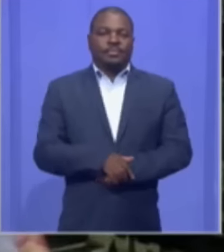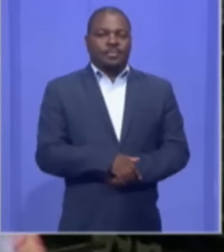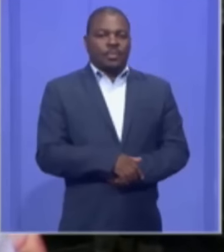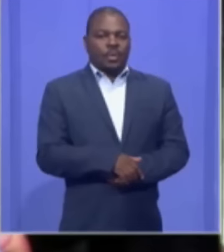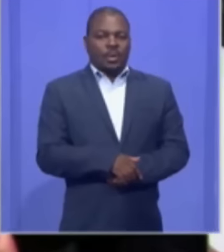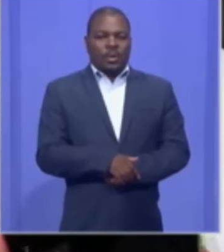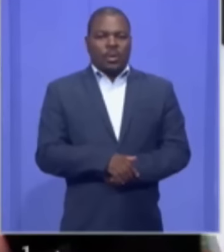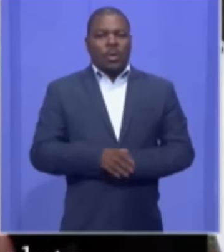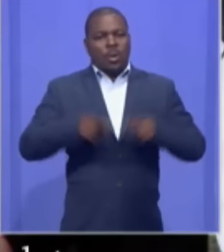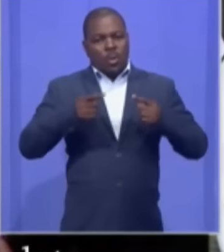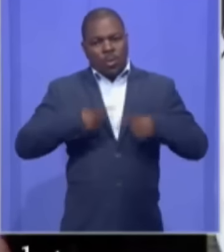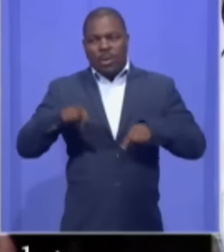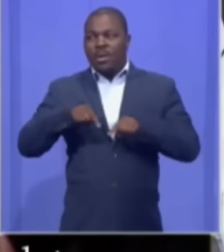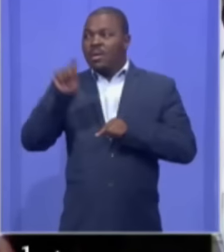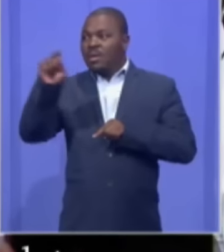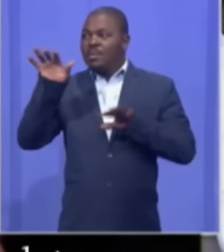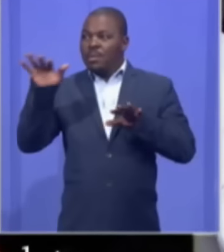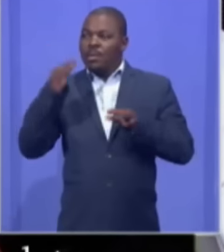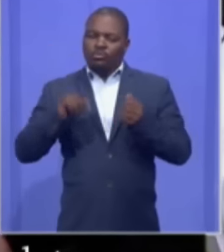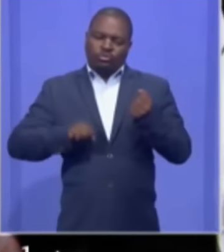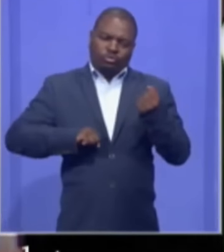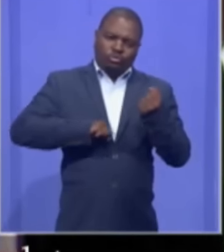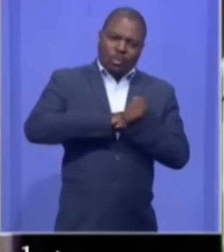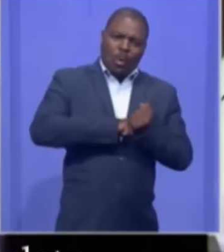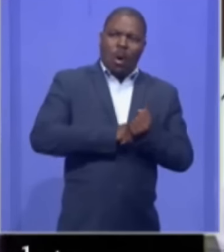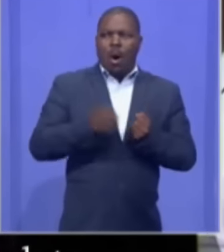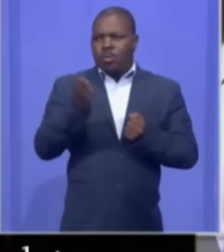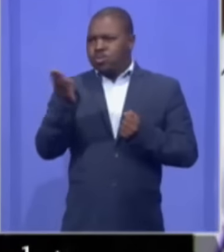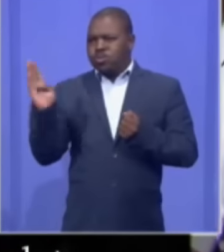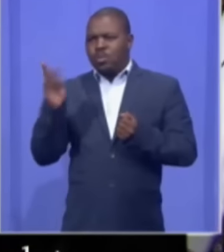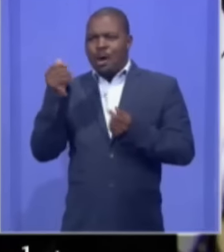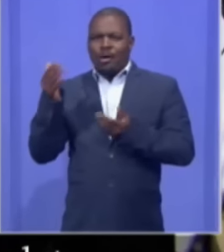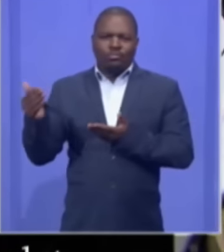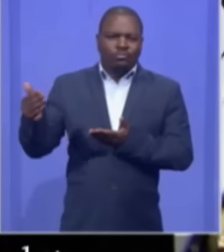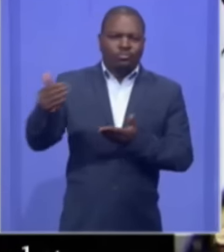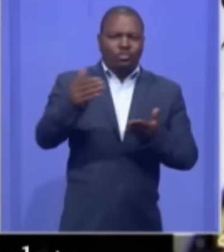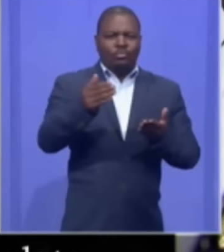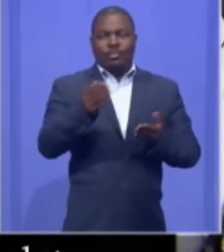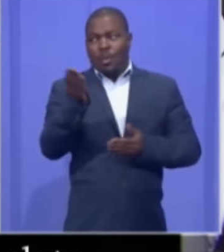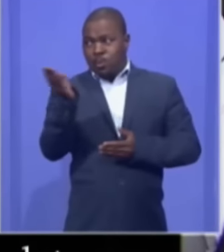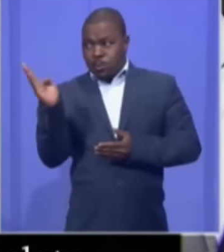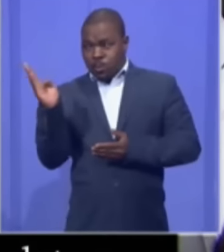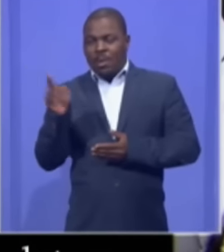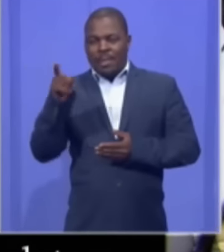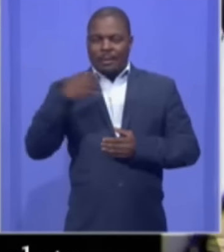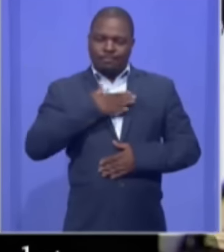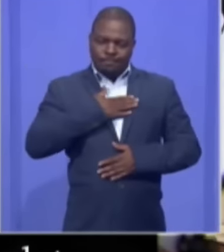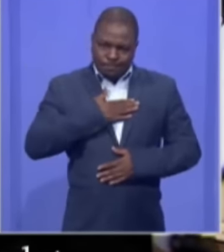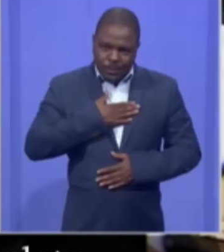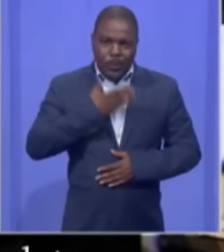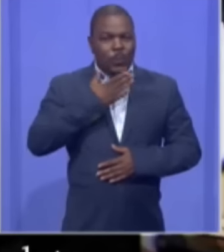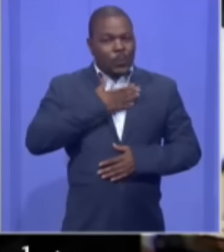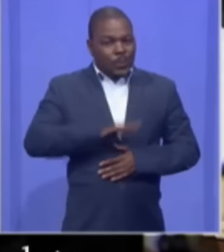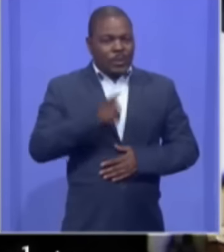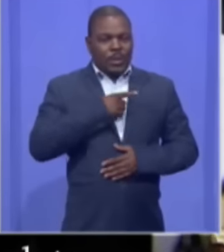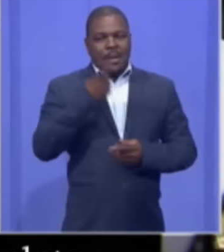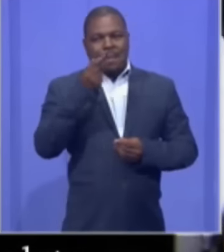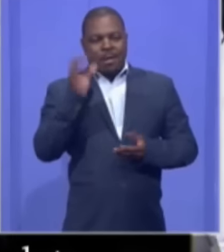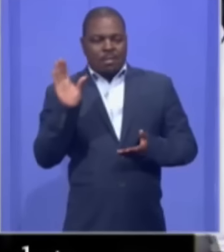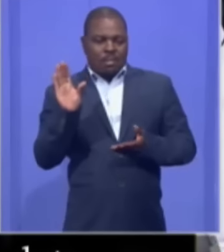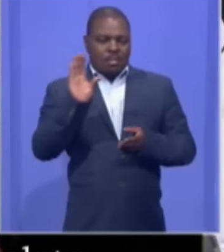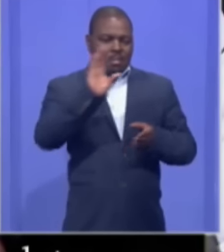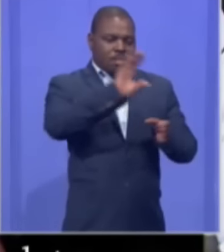We've got anchor supporters, fundraisers who are willing and able to give quite a bit of